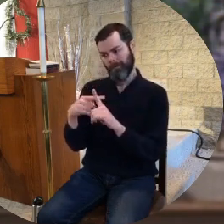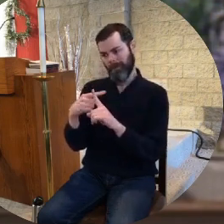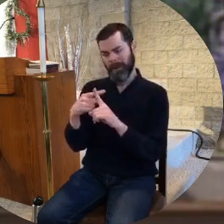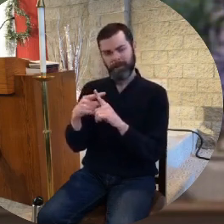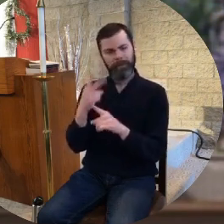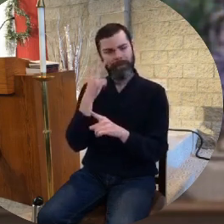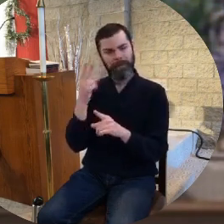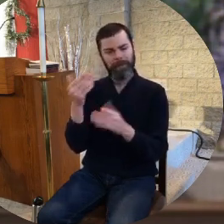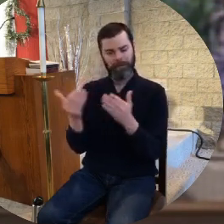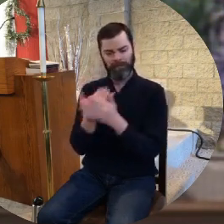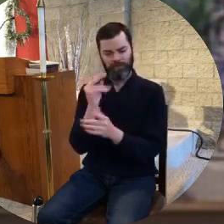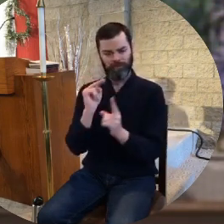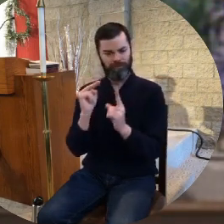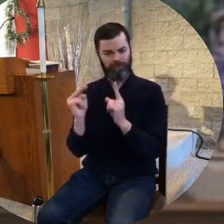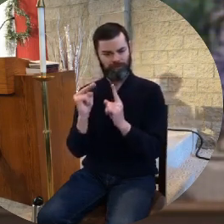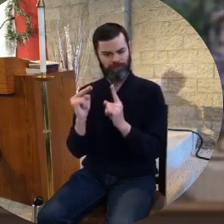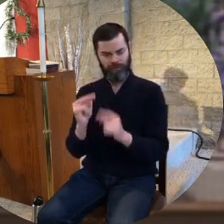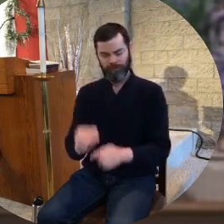know,